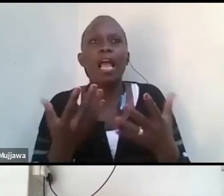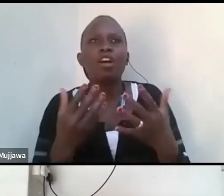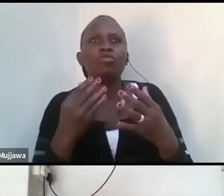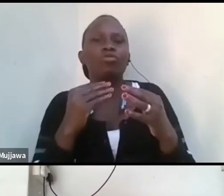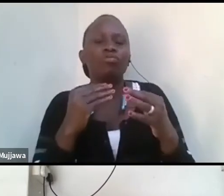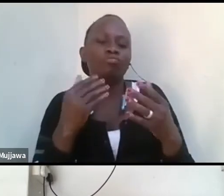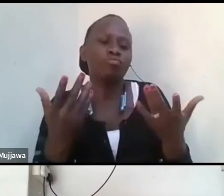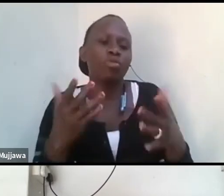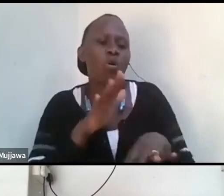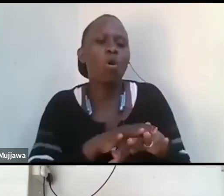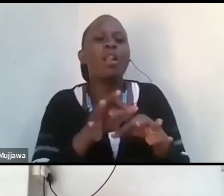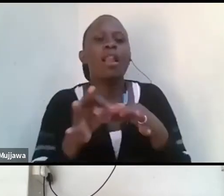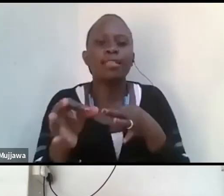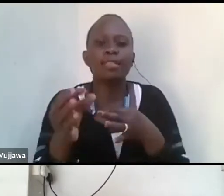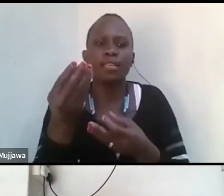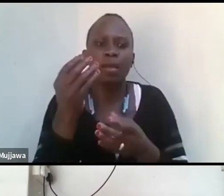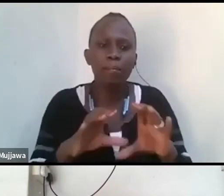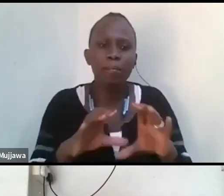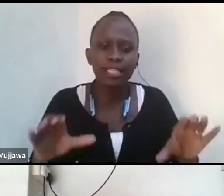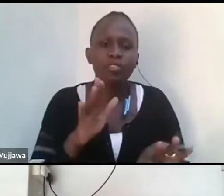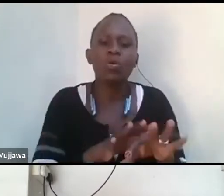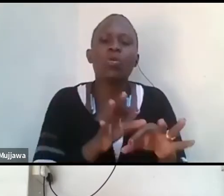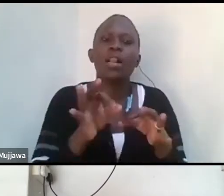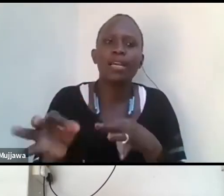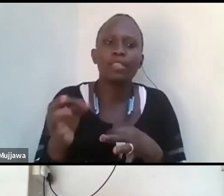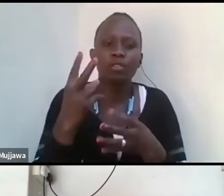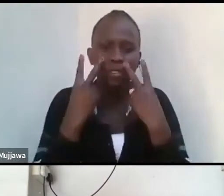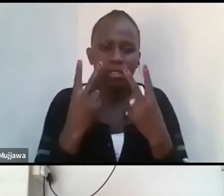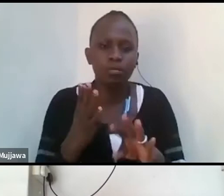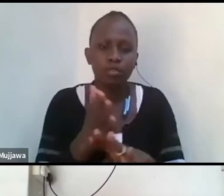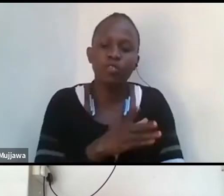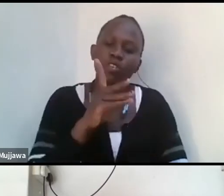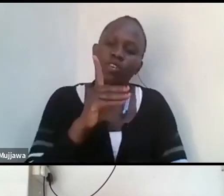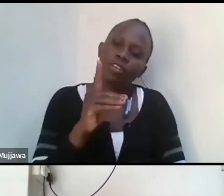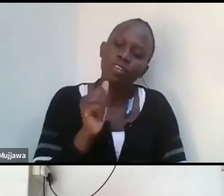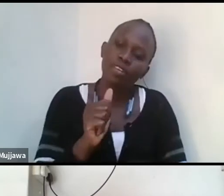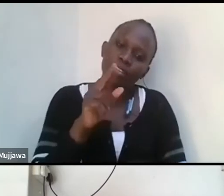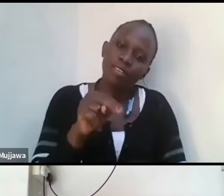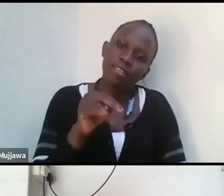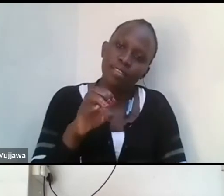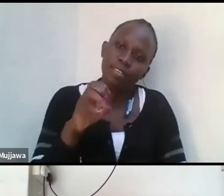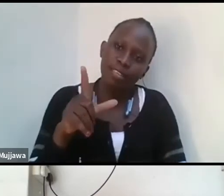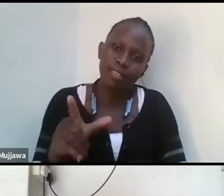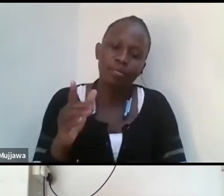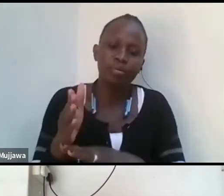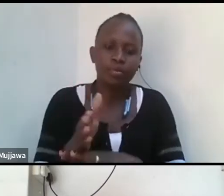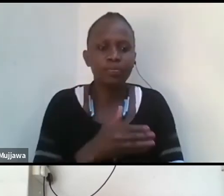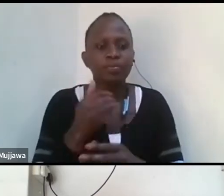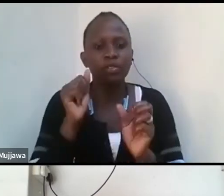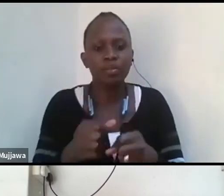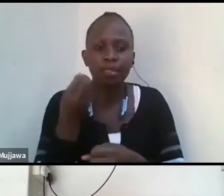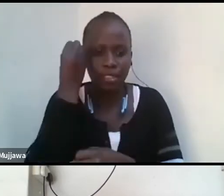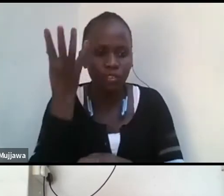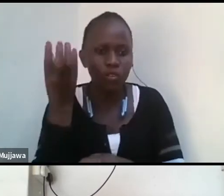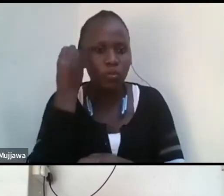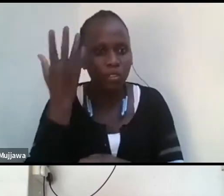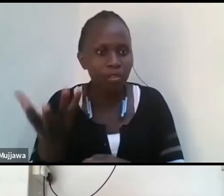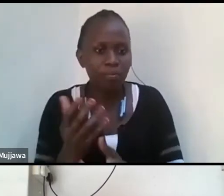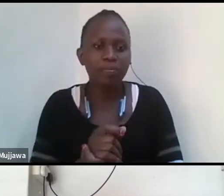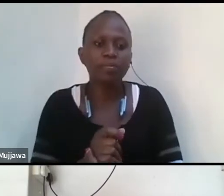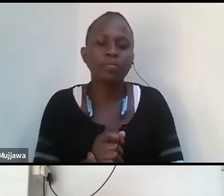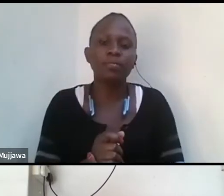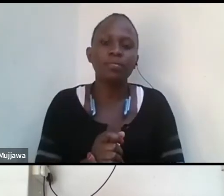again, we've had to innovate, but without depressing quality. And also, yeah. So I think